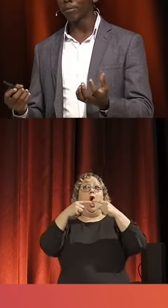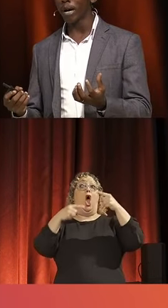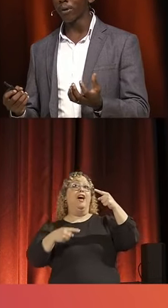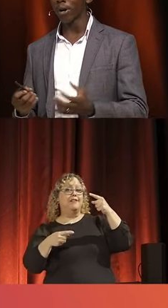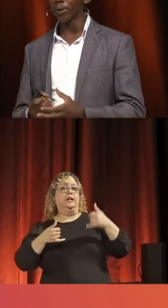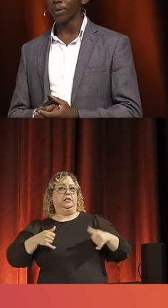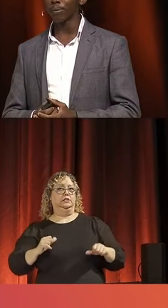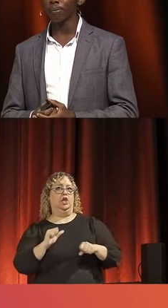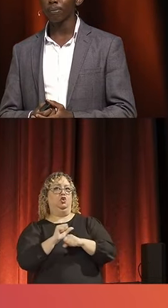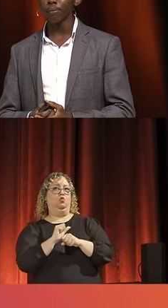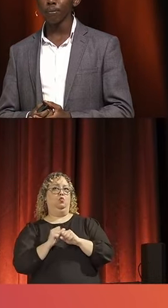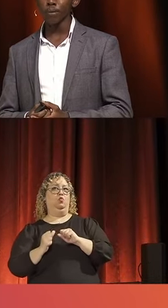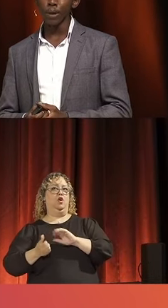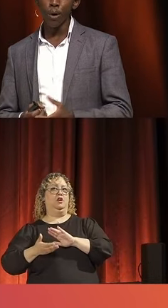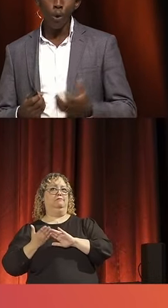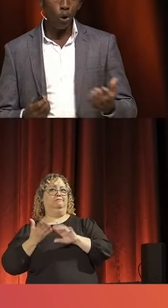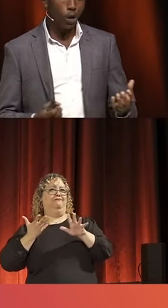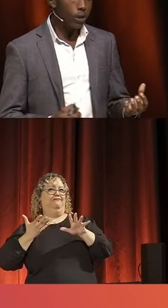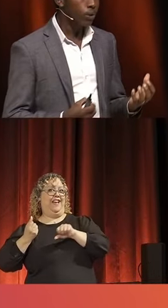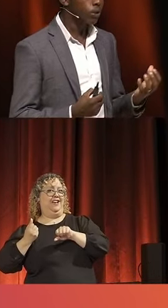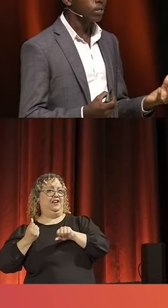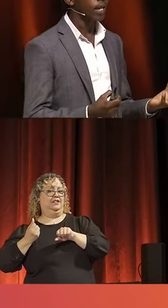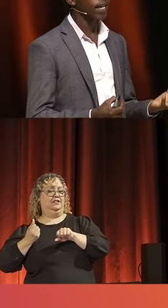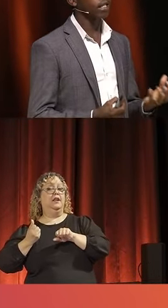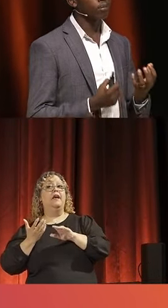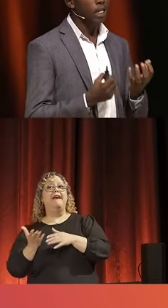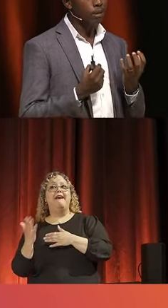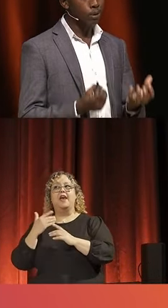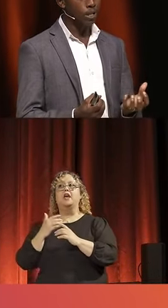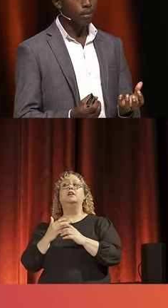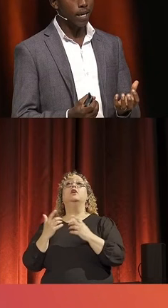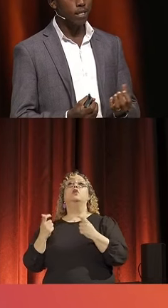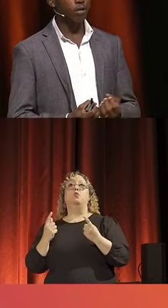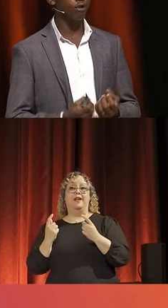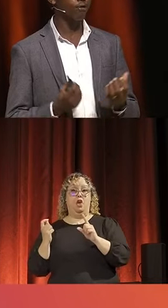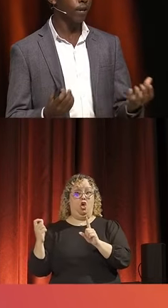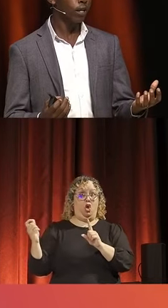in the background. We also utilized